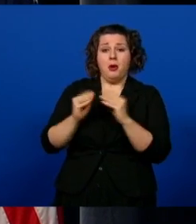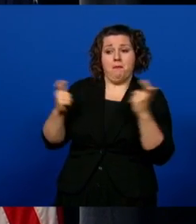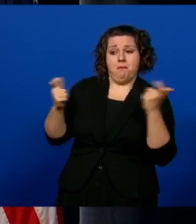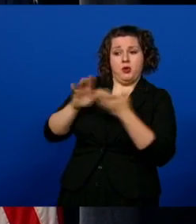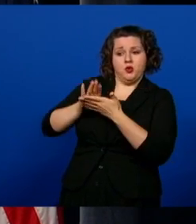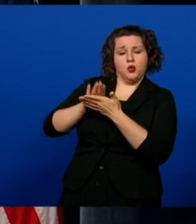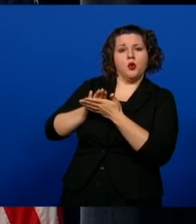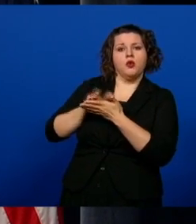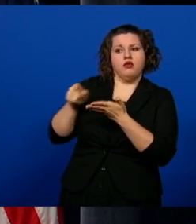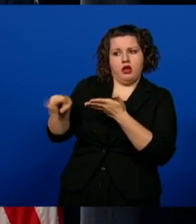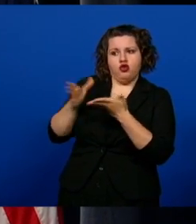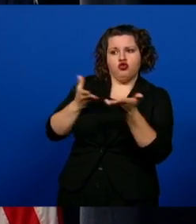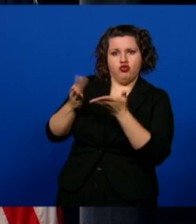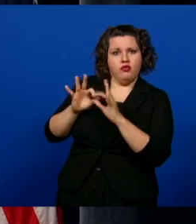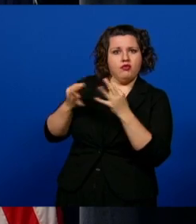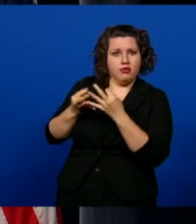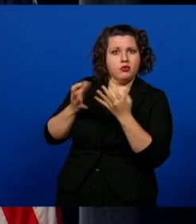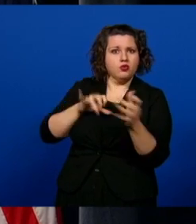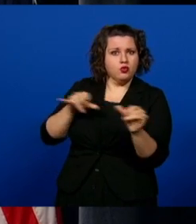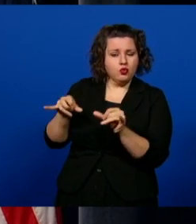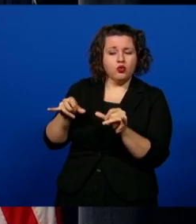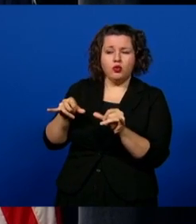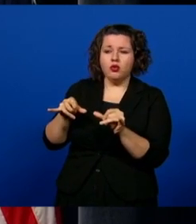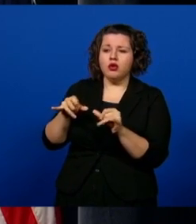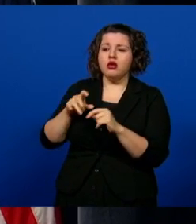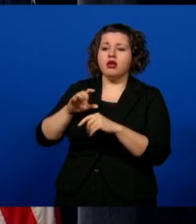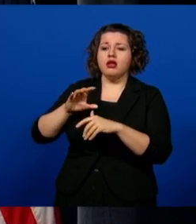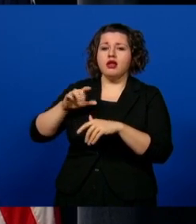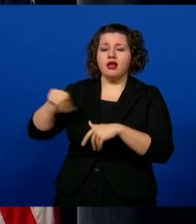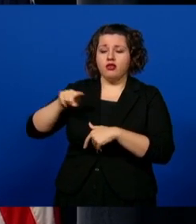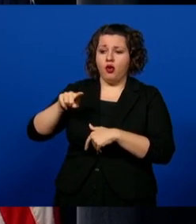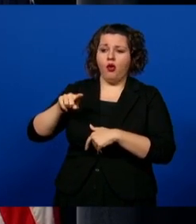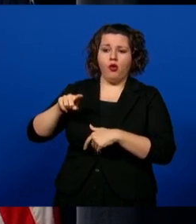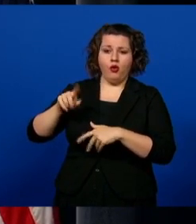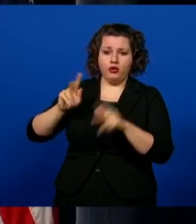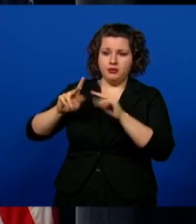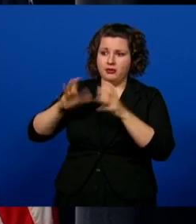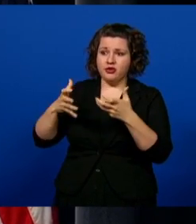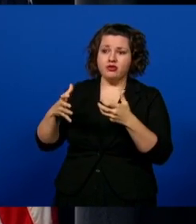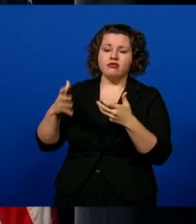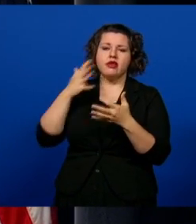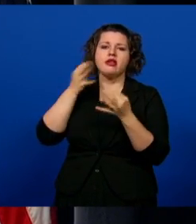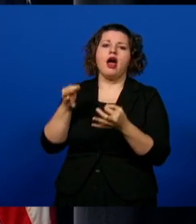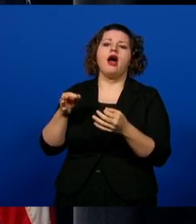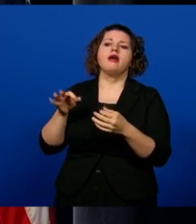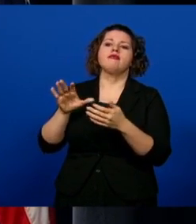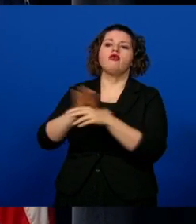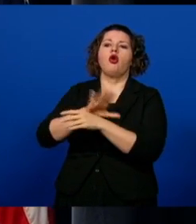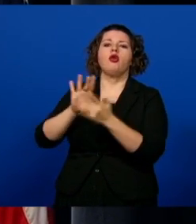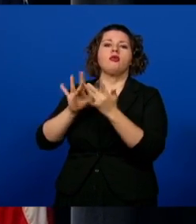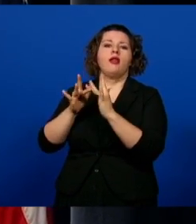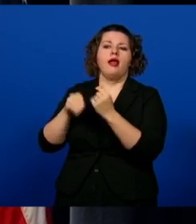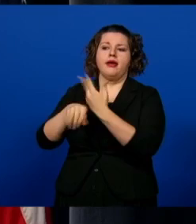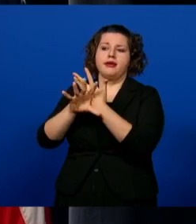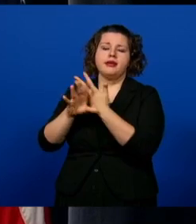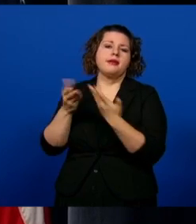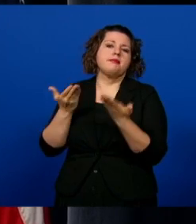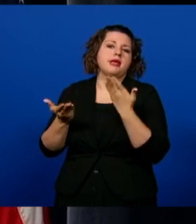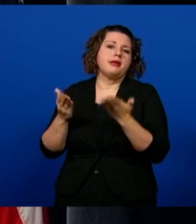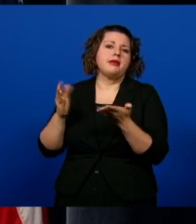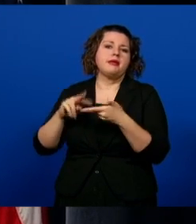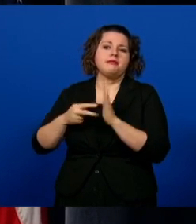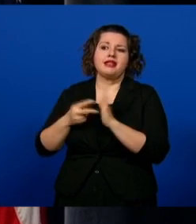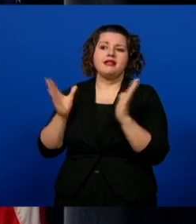are surveying their families, as they look at populations that are choosing fully online, they might be dealing with a smaller student population.